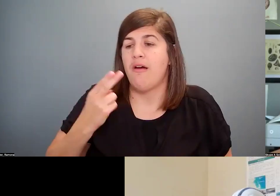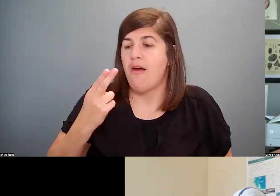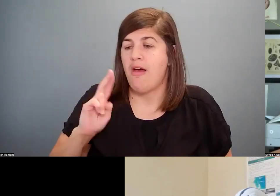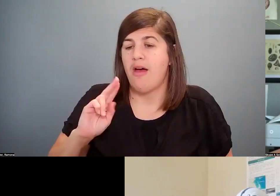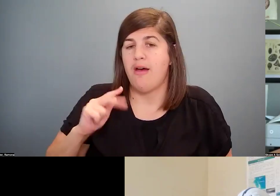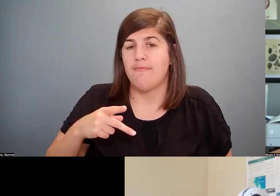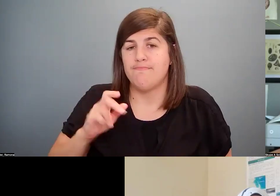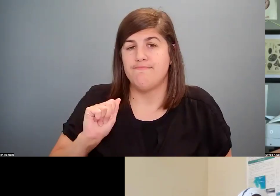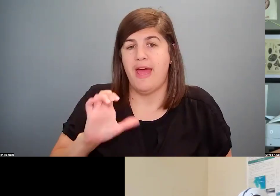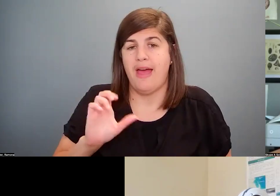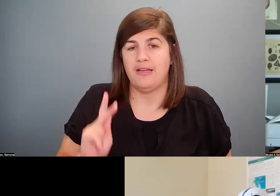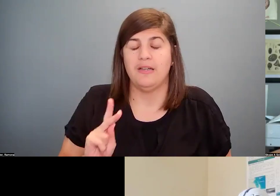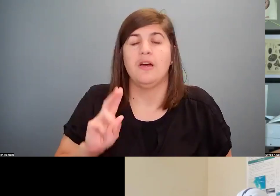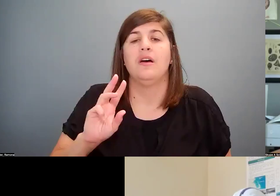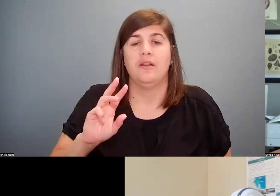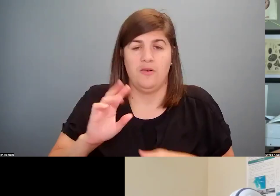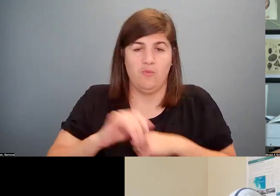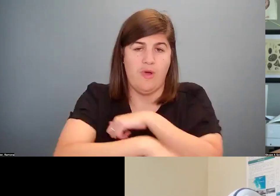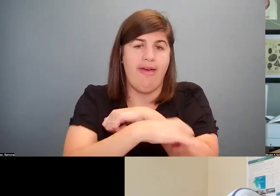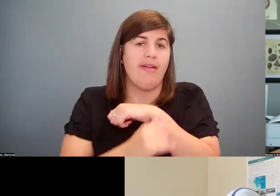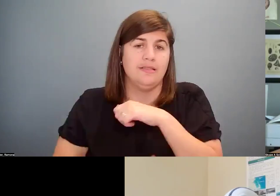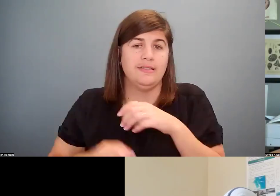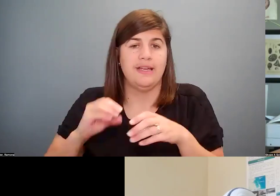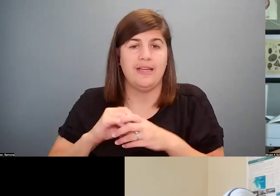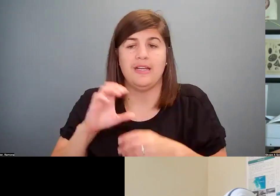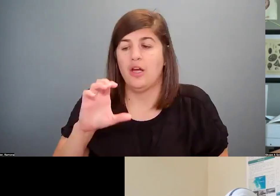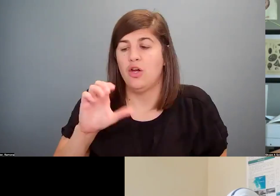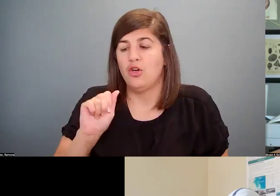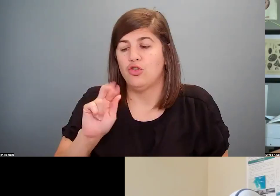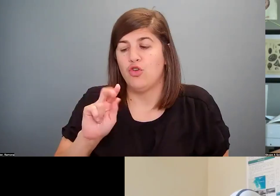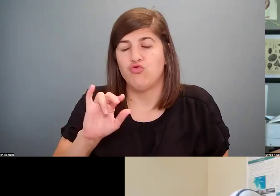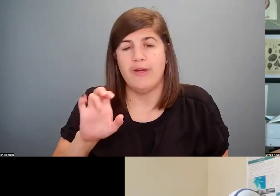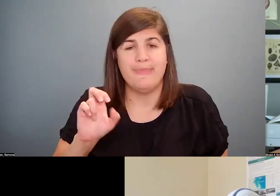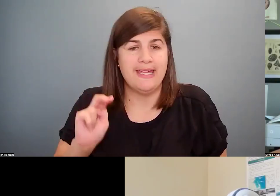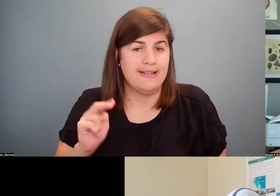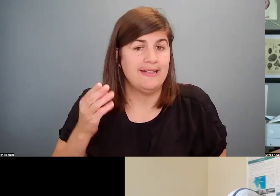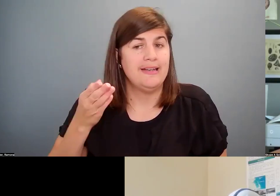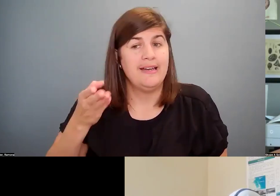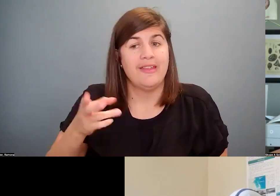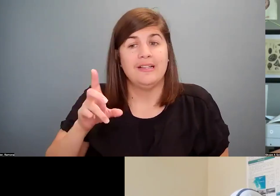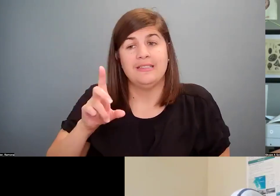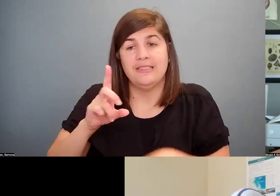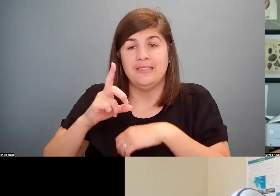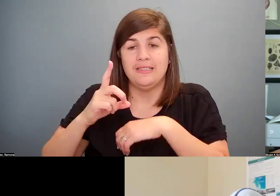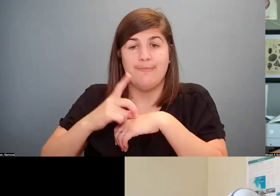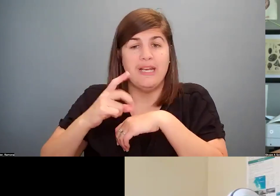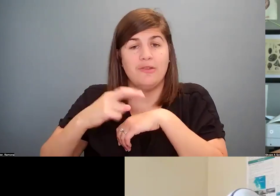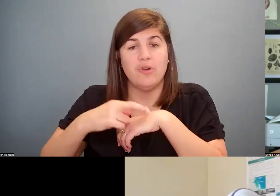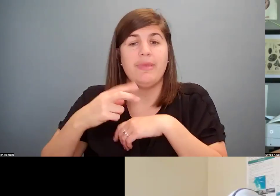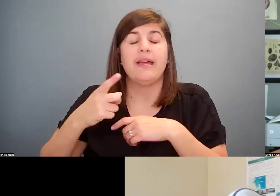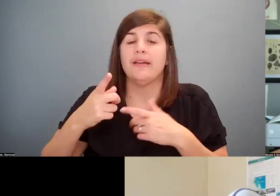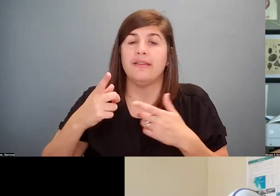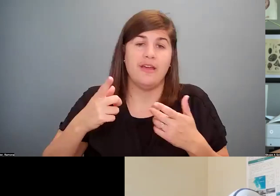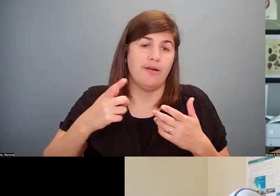Caribbean. Most of them end up off the Dominican Republic, and they're there all winter. That's where they're giving birth to their calves and